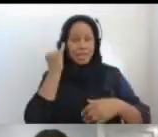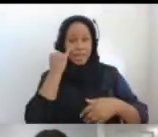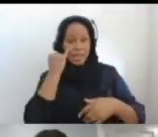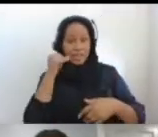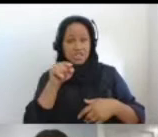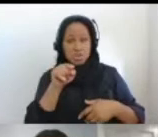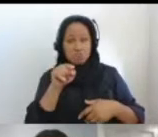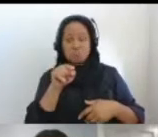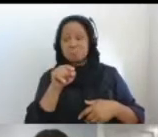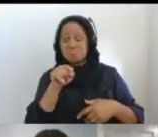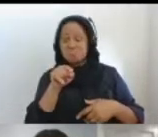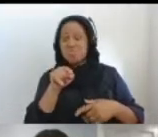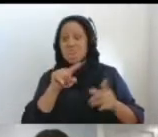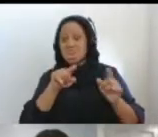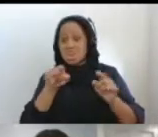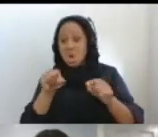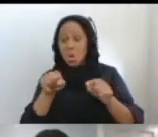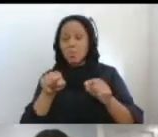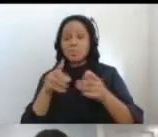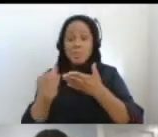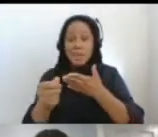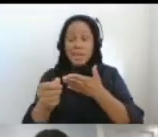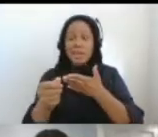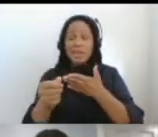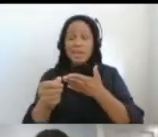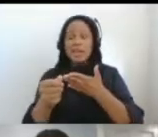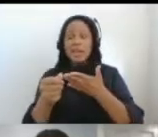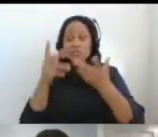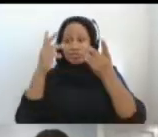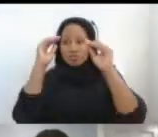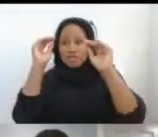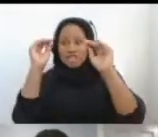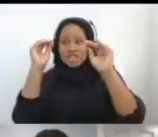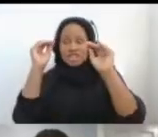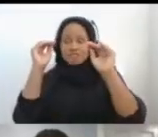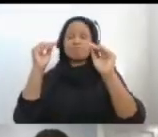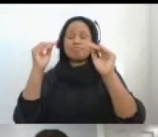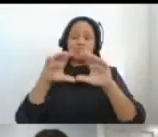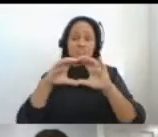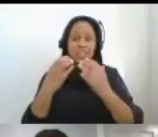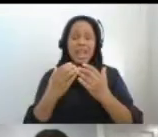say, a horseback riding lesson out of your pocket, and you are now looking to be